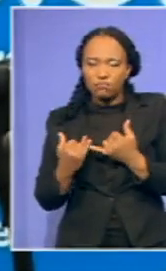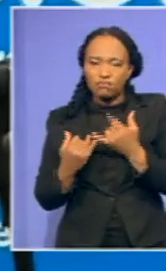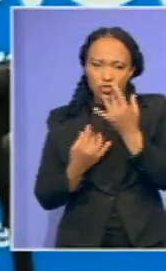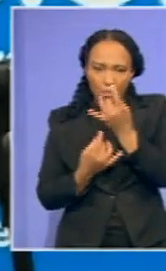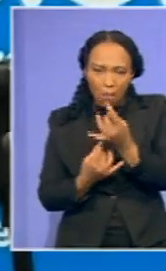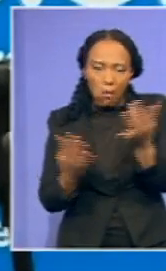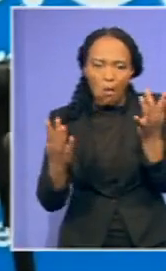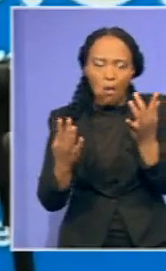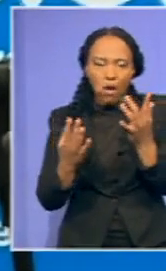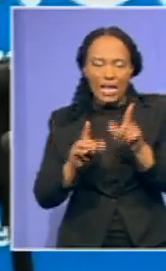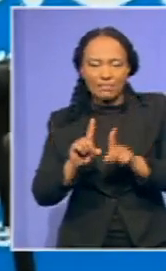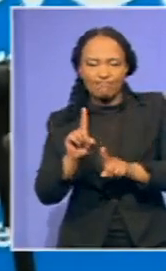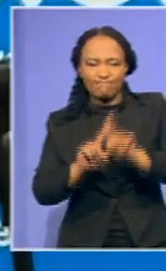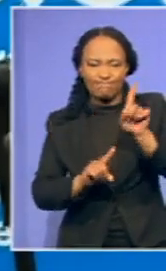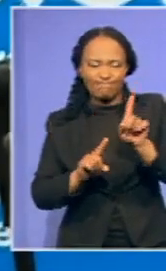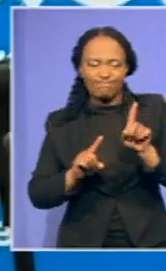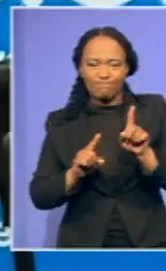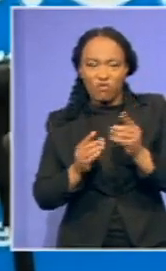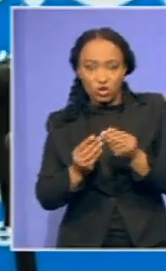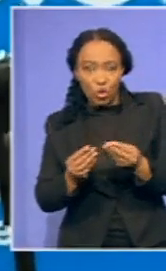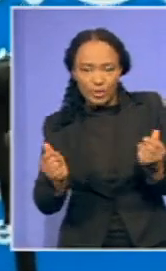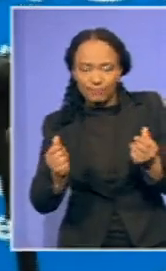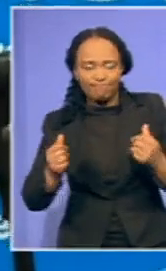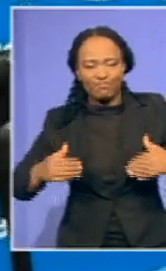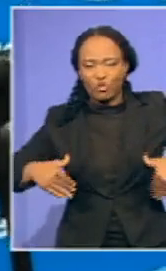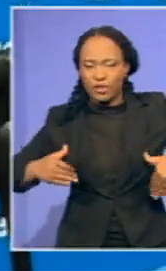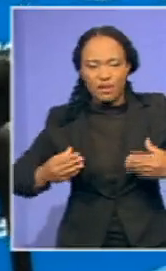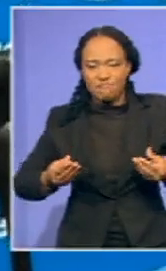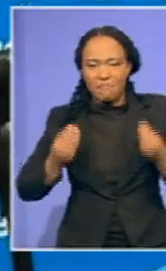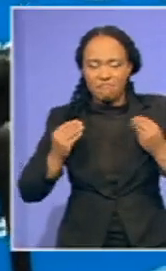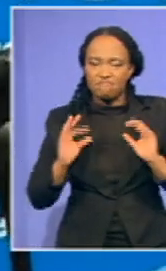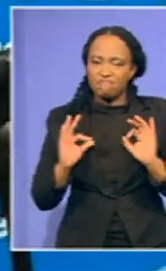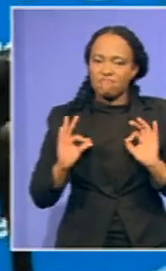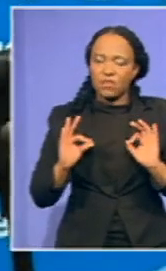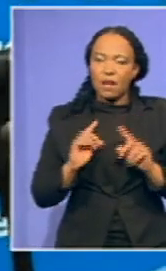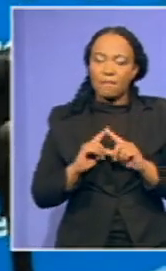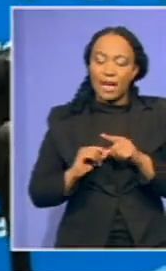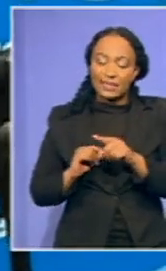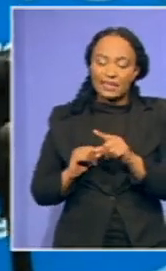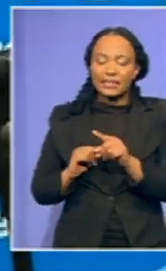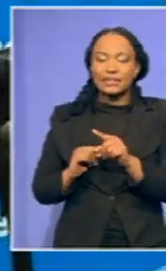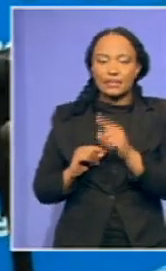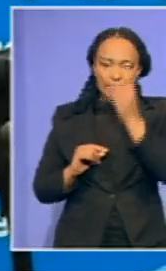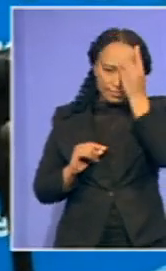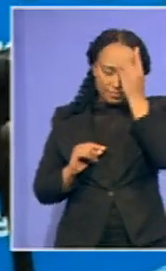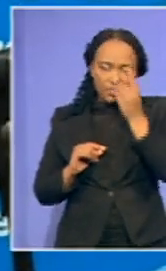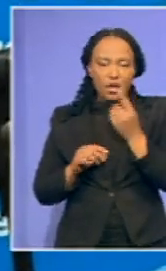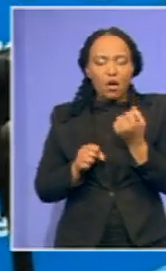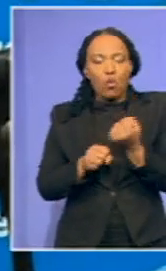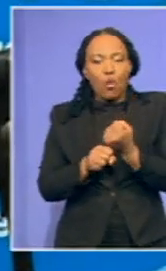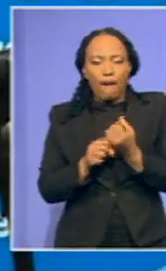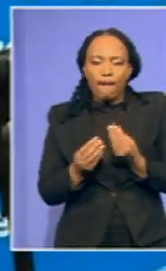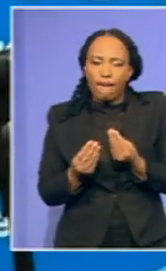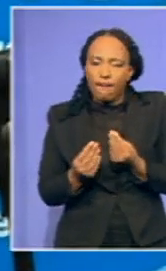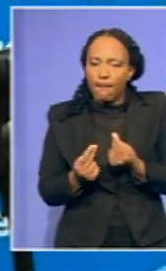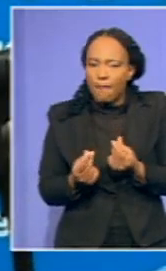of success in terms of the solutions that we have so far. But I do believe that eThekwini is working with speed, and I've seen with my own